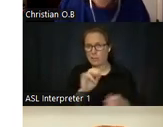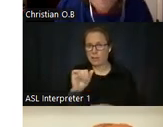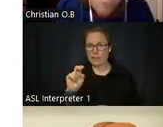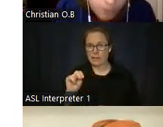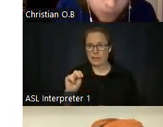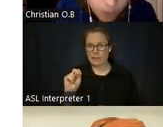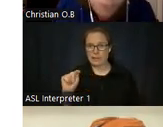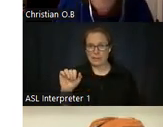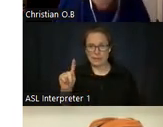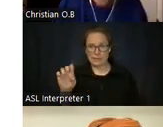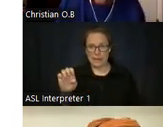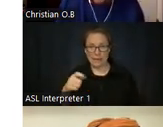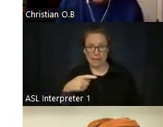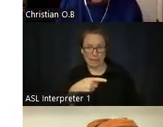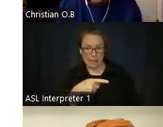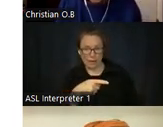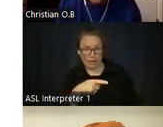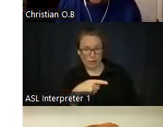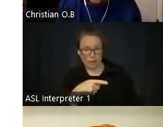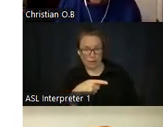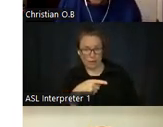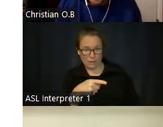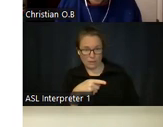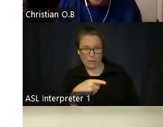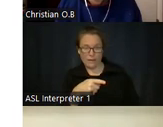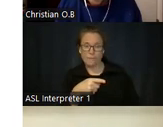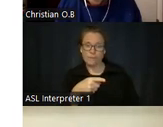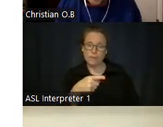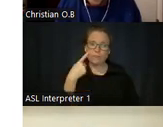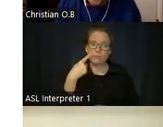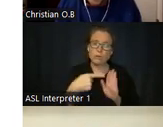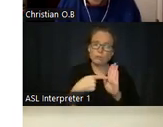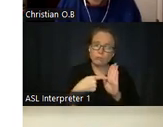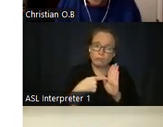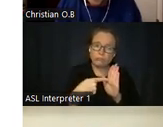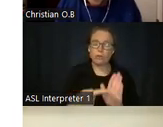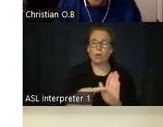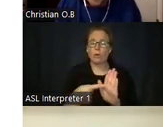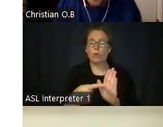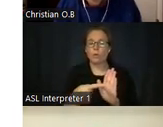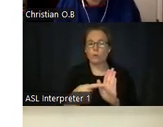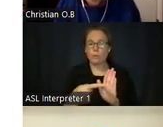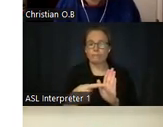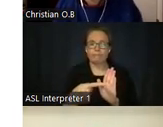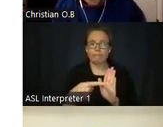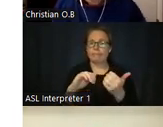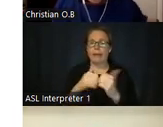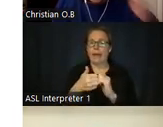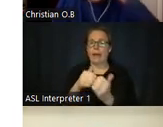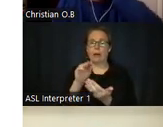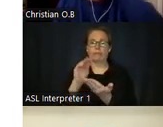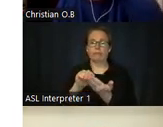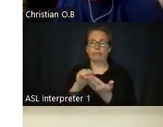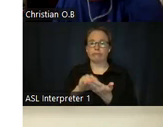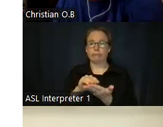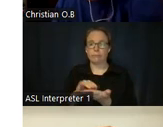part here. And it's a way of indicating how, you know, how intake can be done basically is